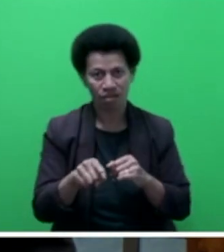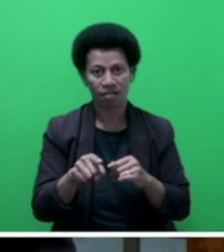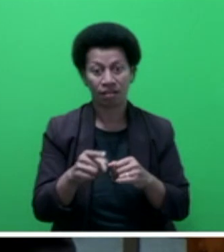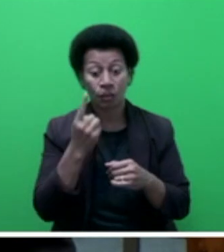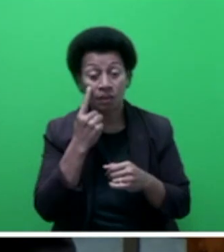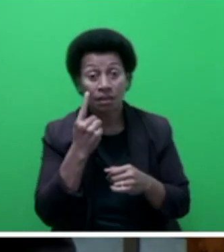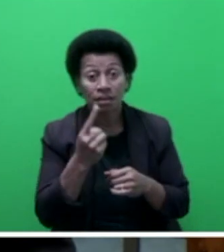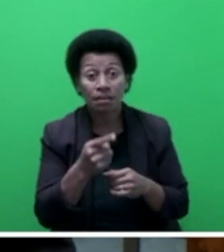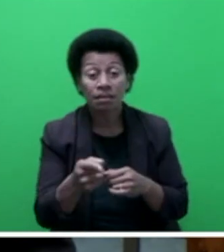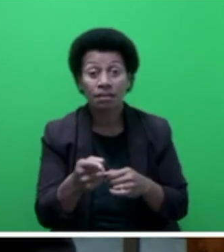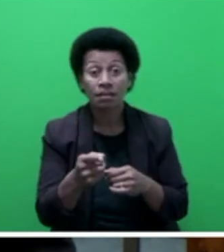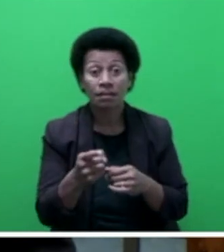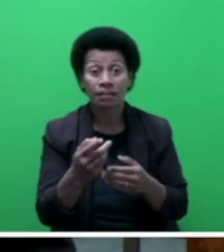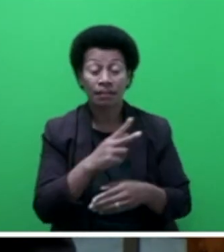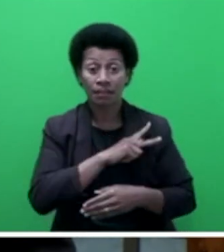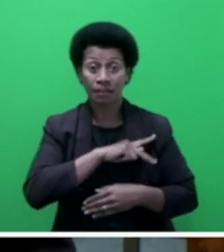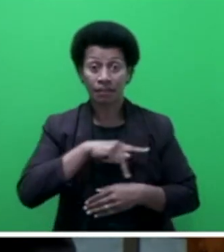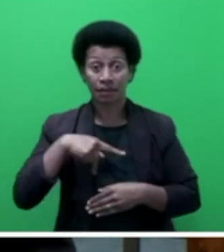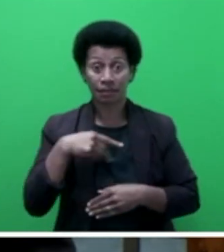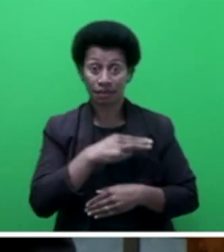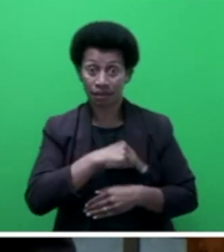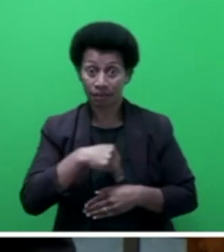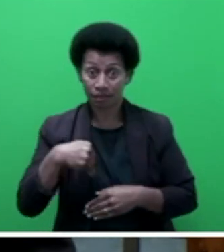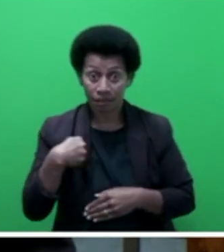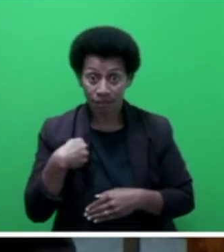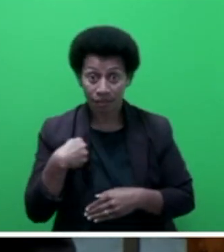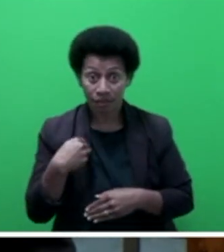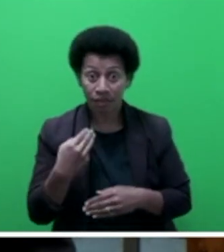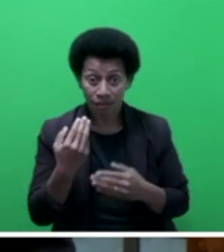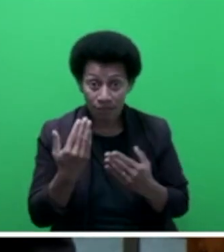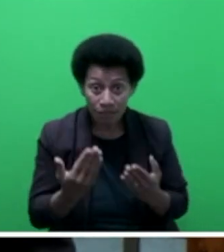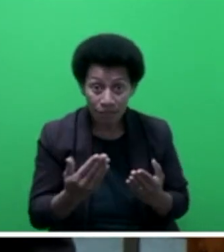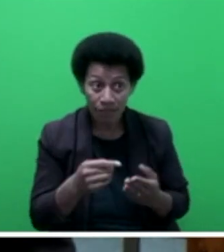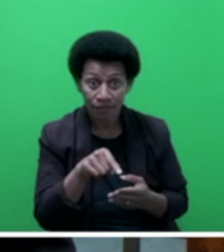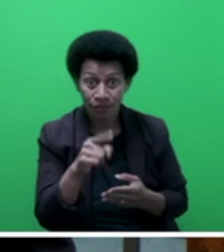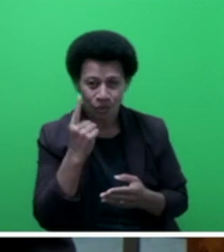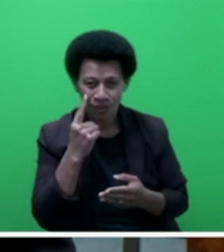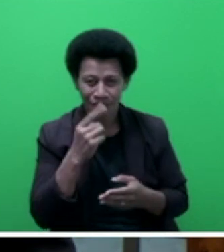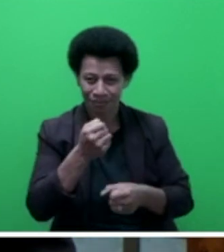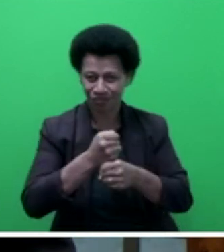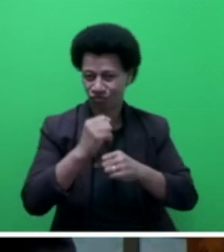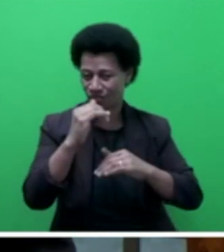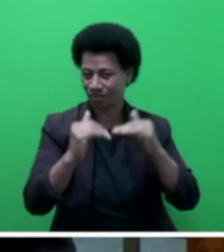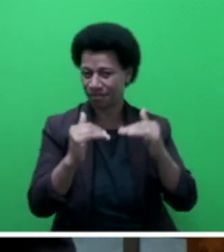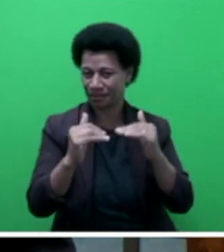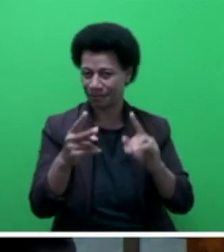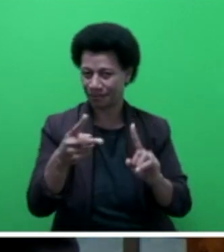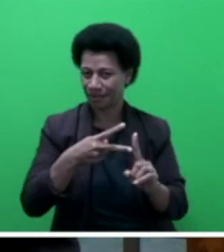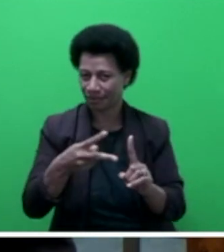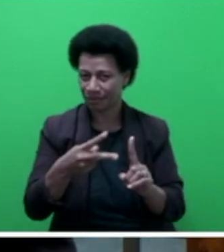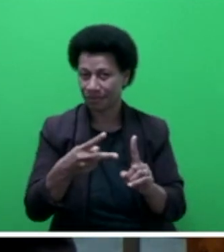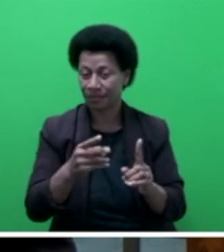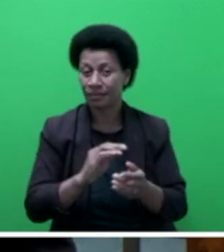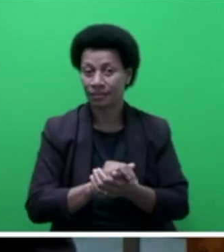see the Honorable Prime Minister himself picking up the mantle when it comes to gender-based violence. Honorable